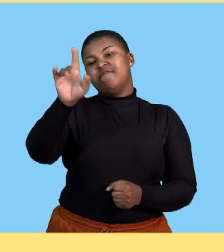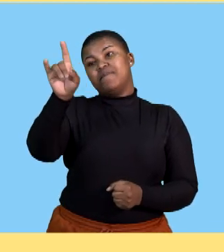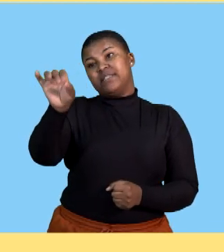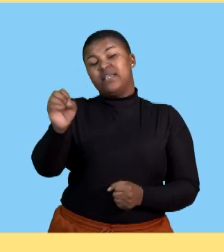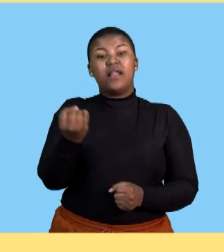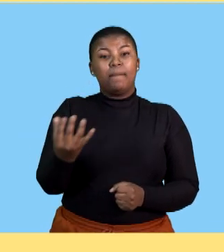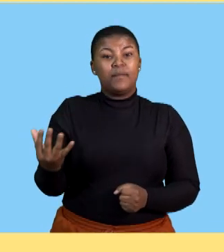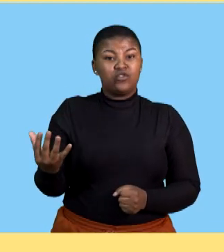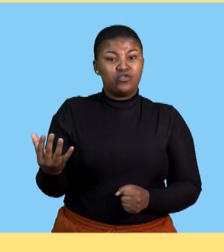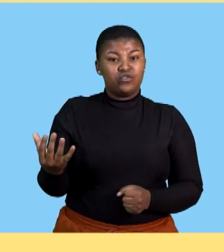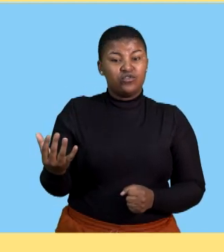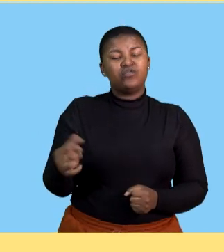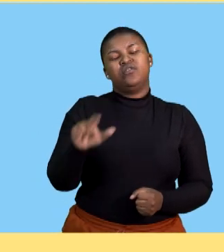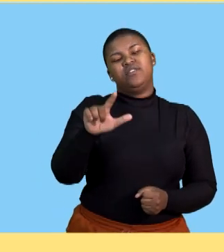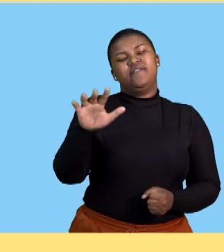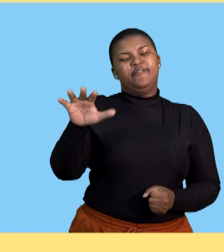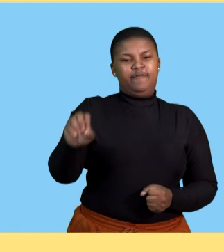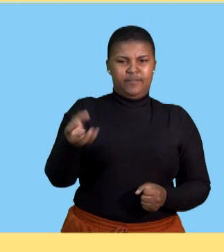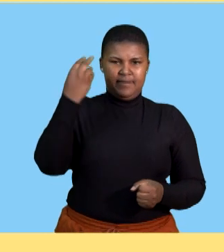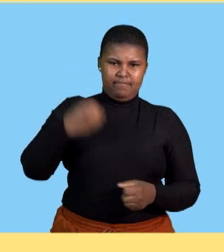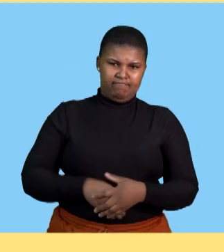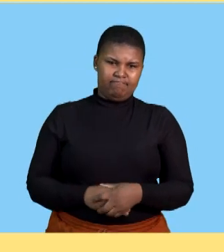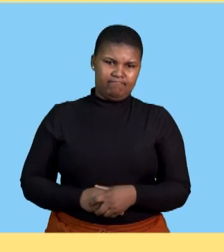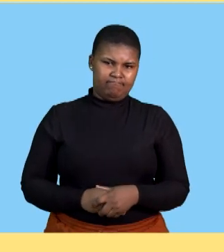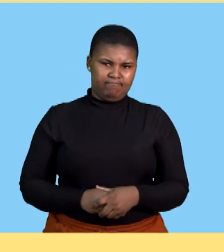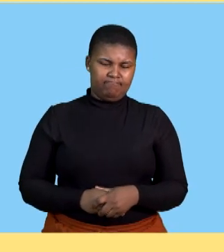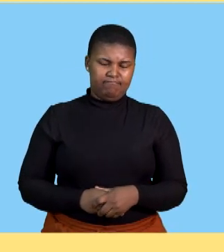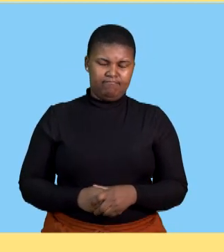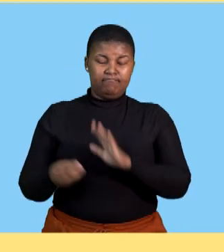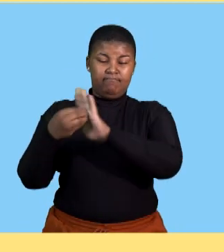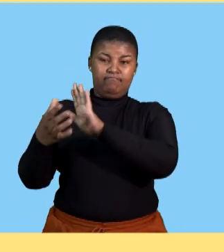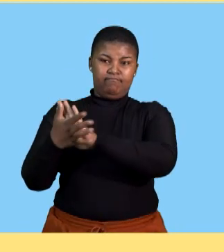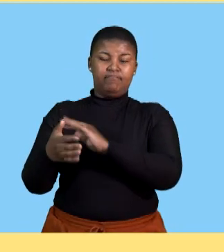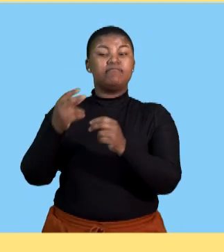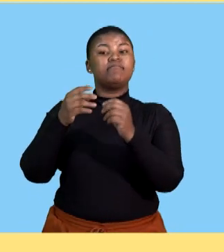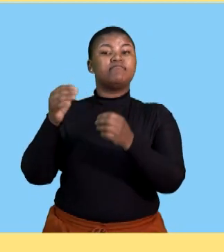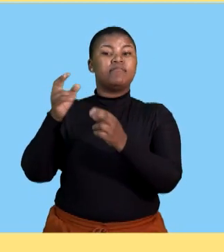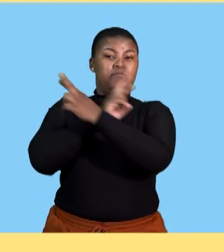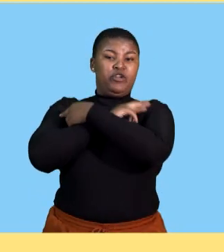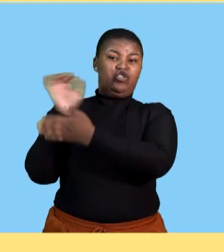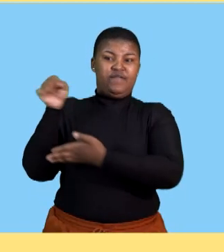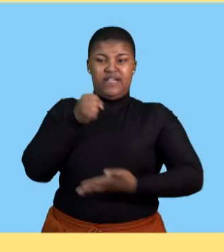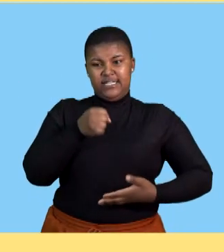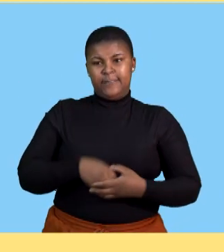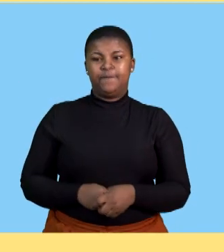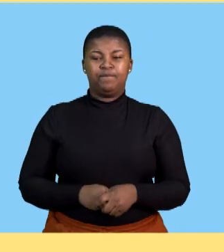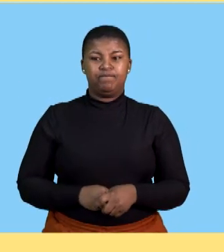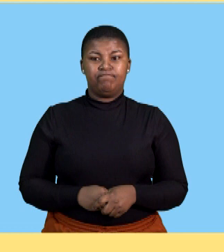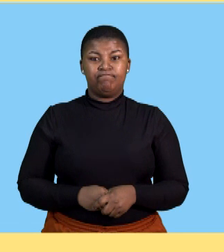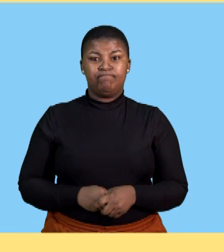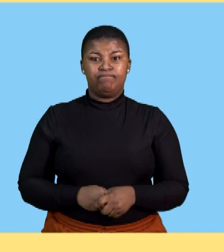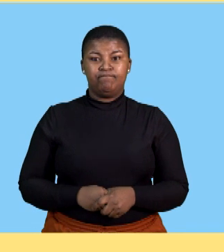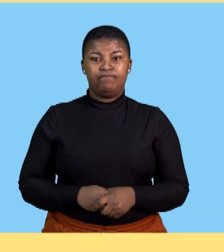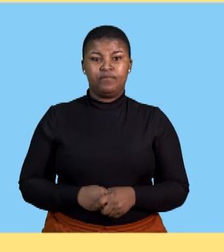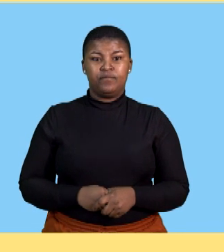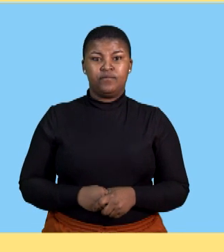of that. That gives me 750. Then I record my pension fund.